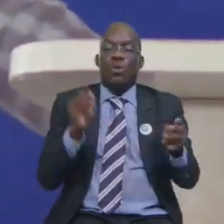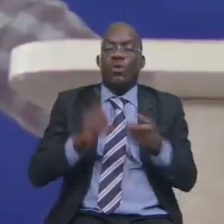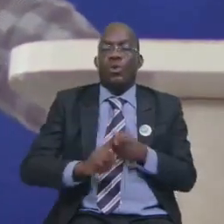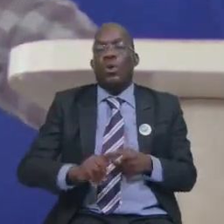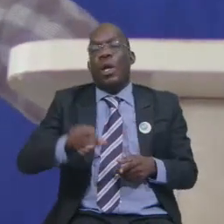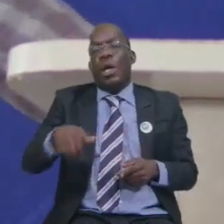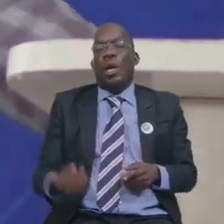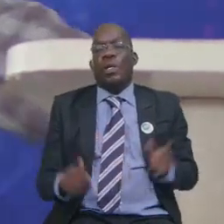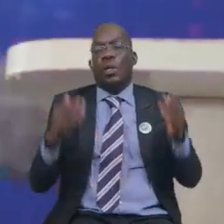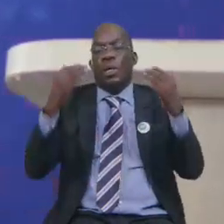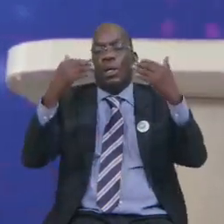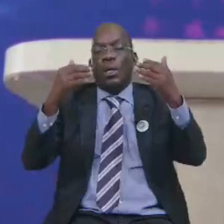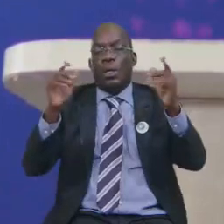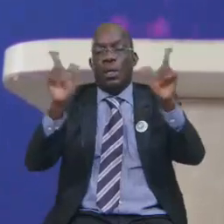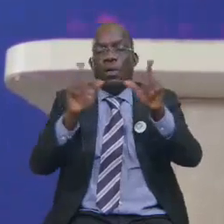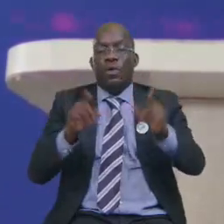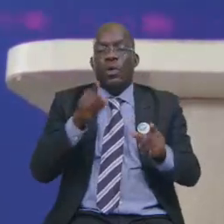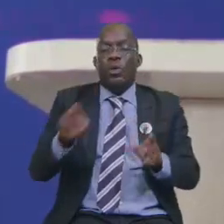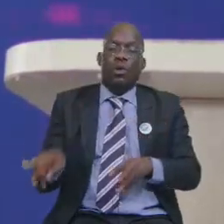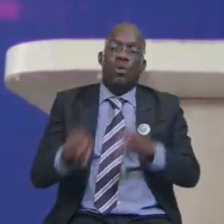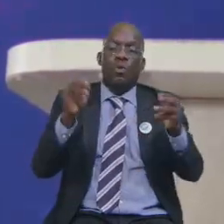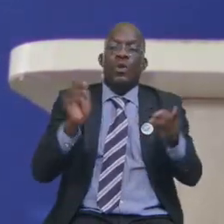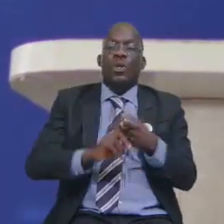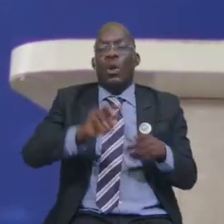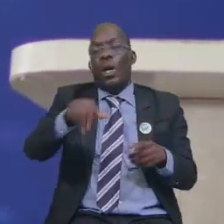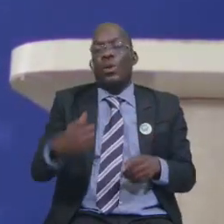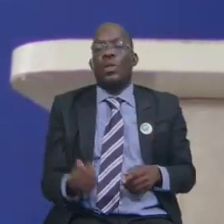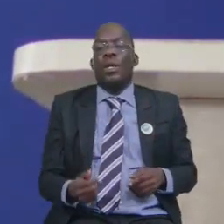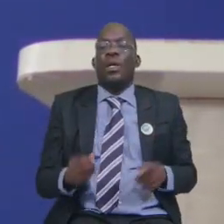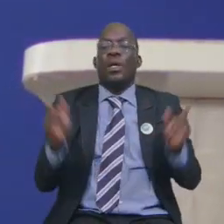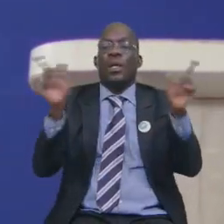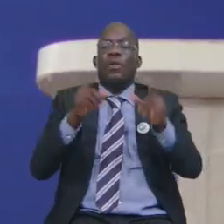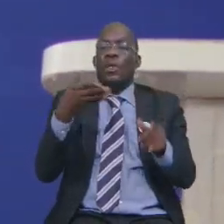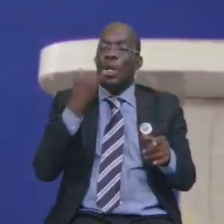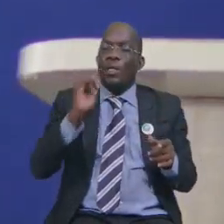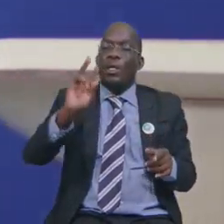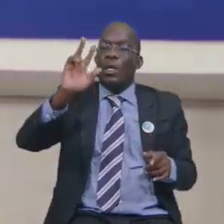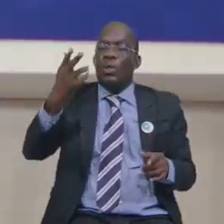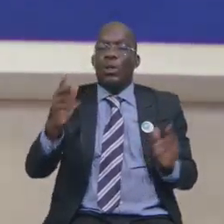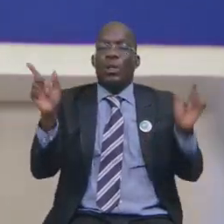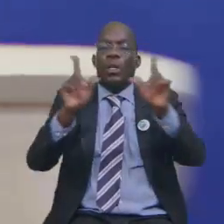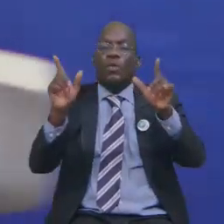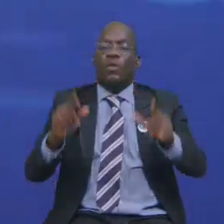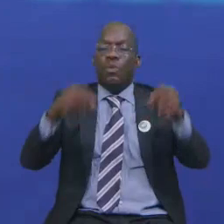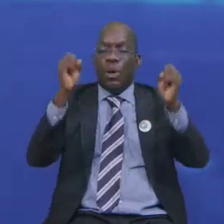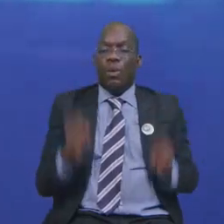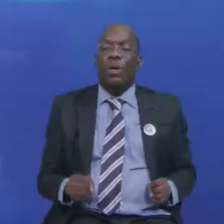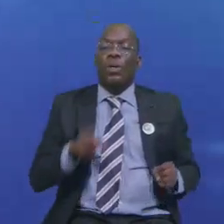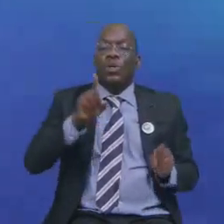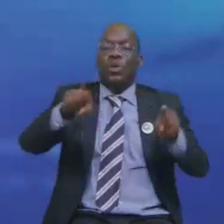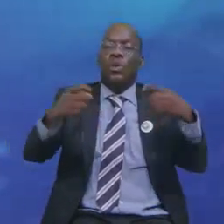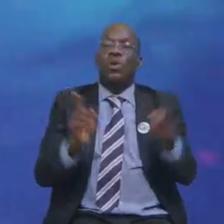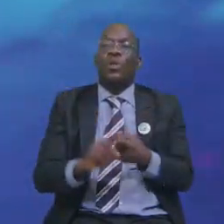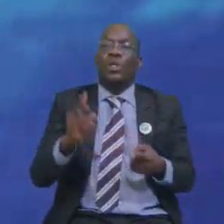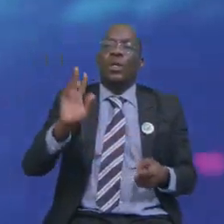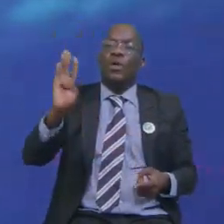degree dynamite. And you move to the next level, there is a third degree dynamite. And you move to the fourth